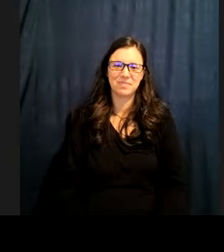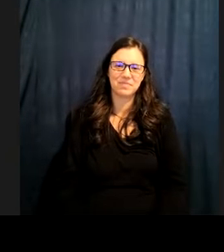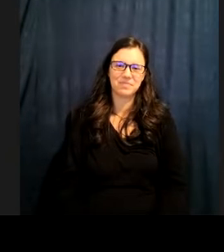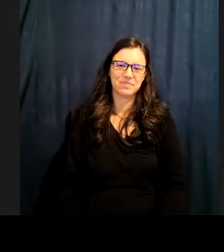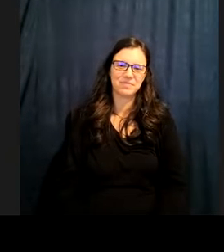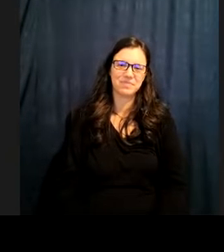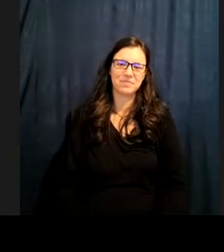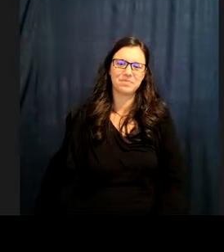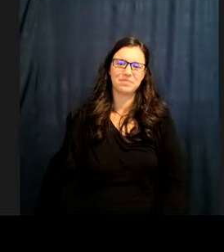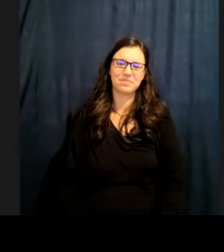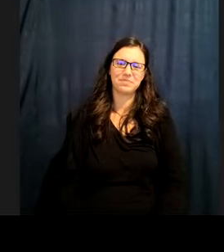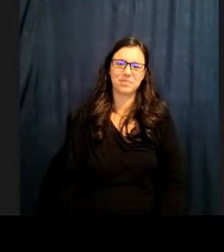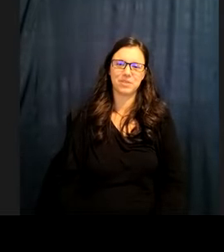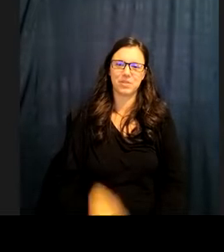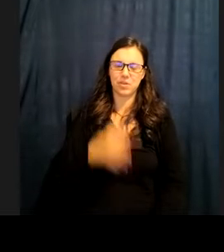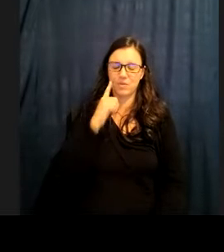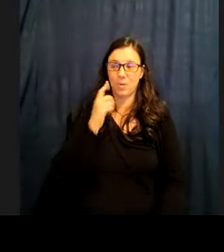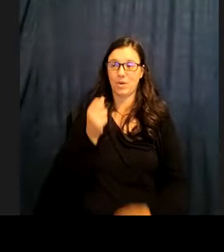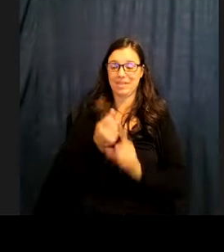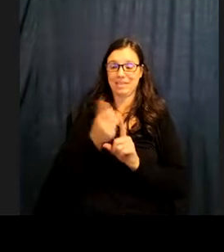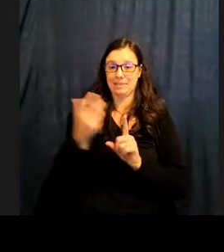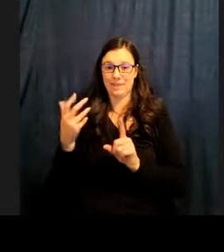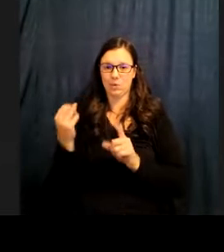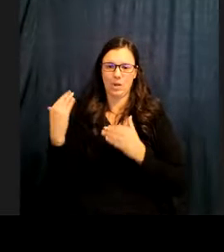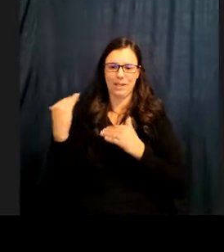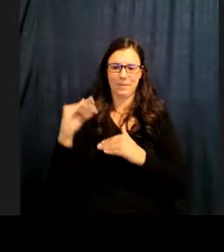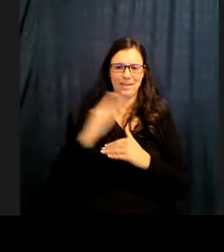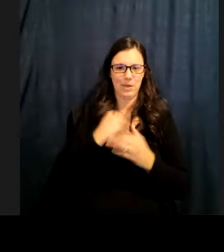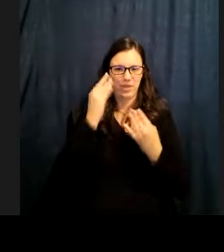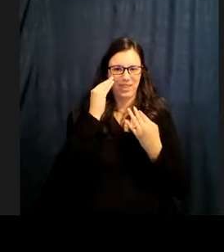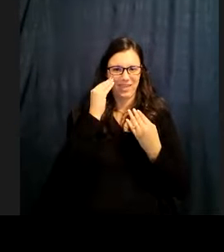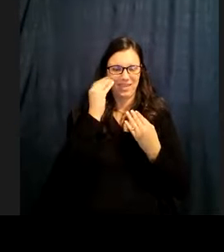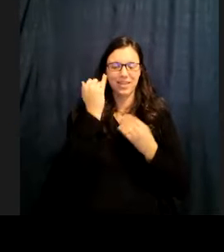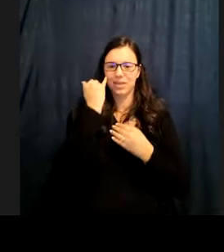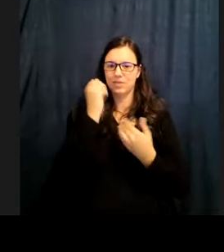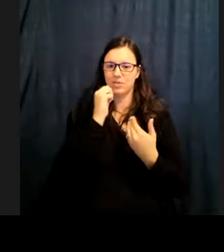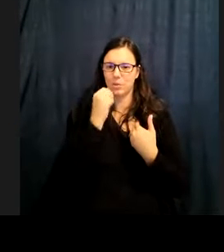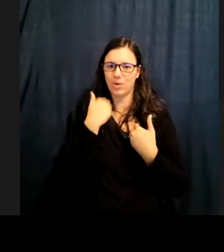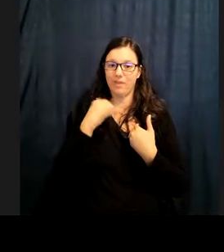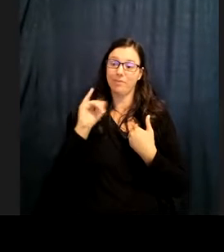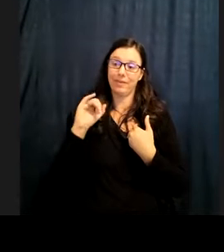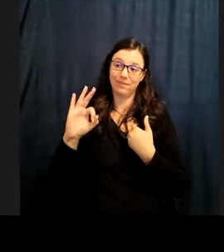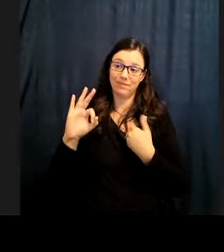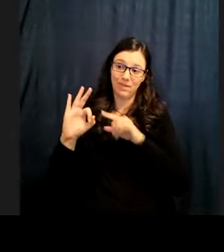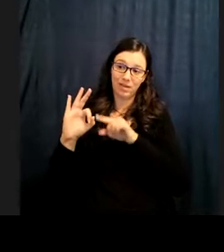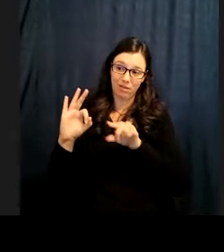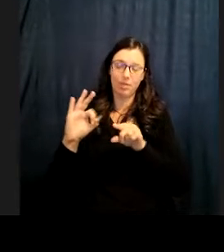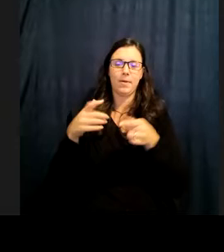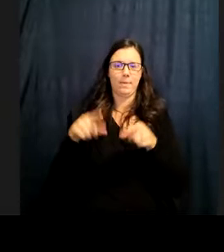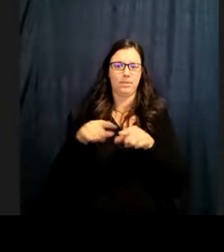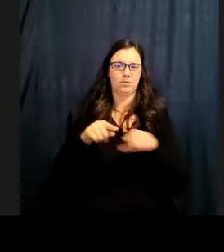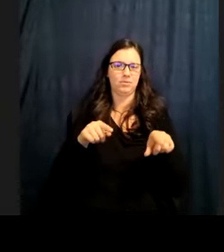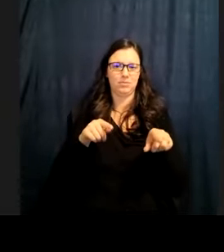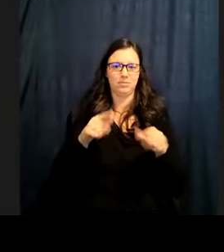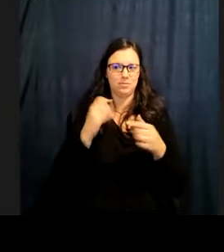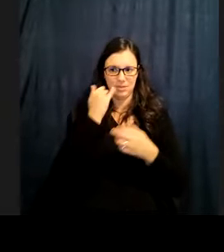so in terms of expanding or limiting our thinking, right? If you don't have an if then, that kind of,